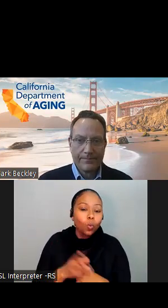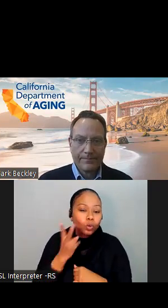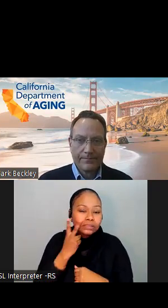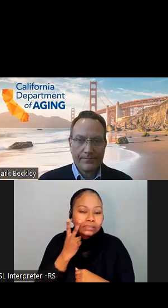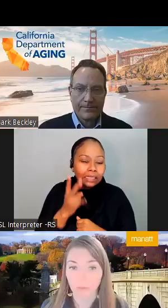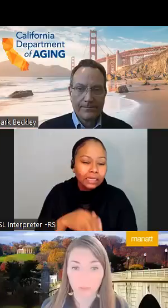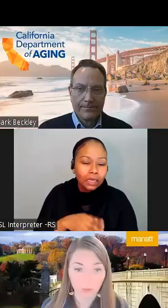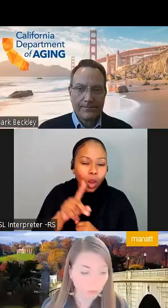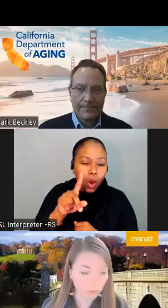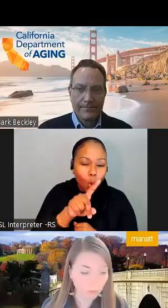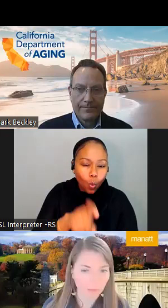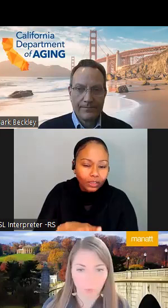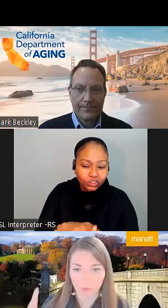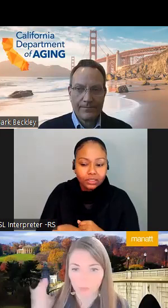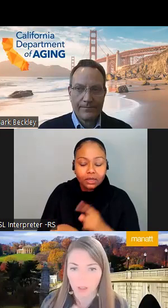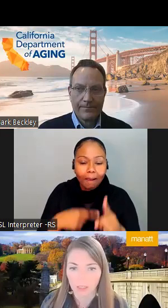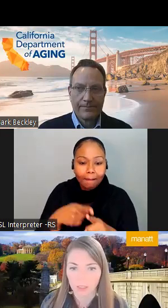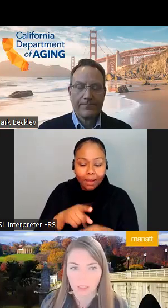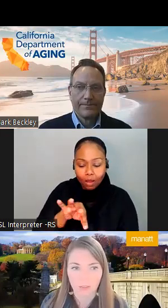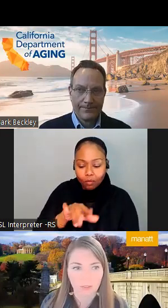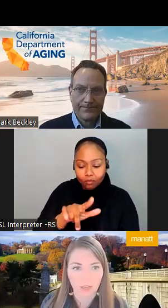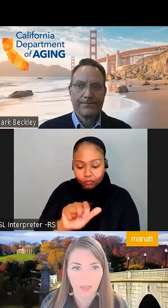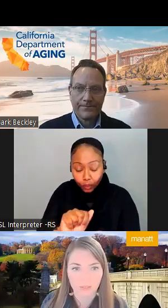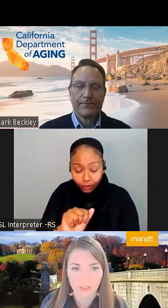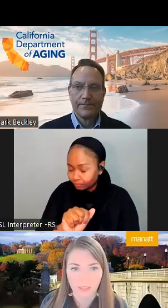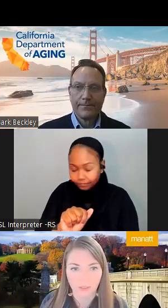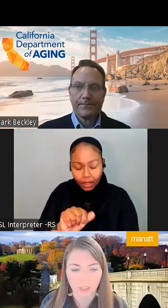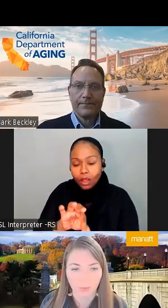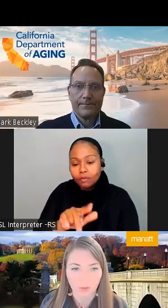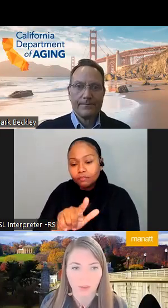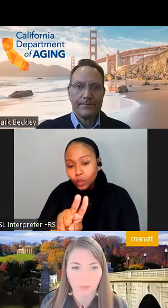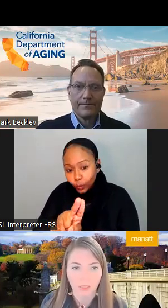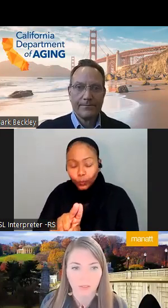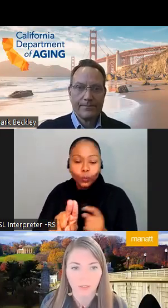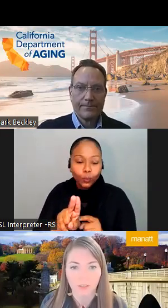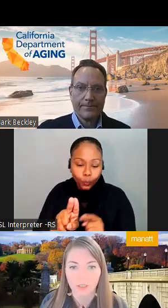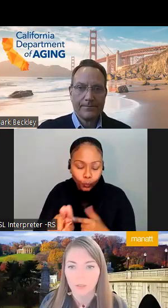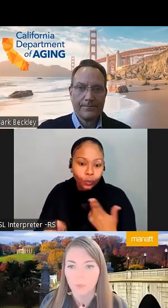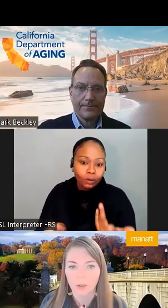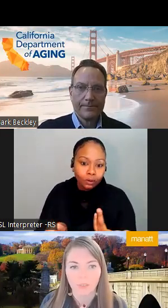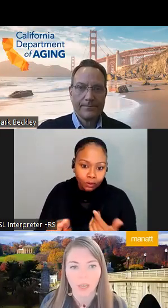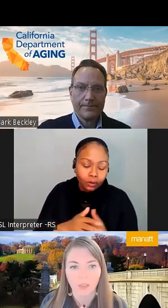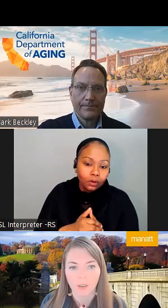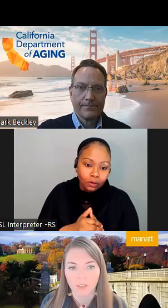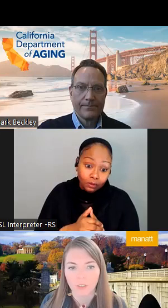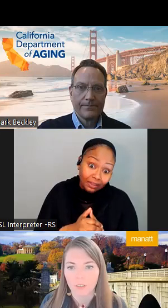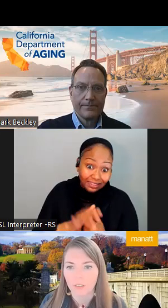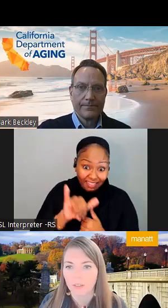I see a question about where flu would fall in this delineation and whether that would be considered